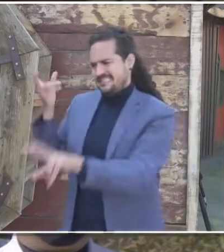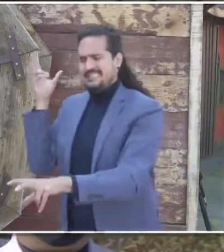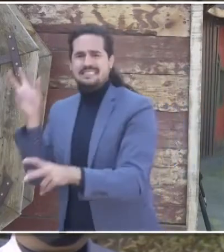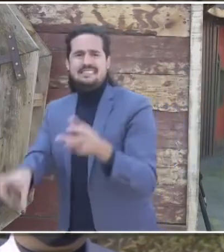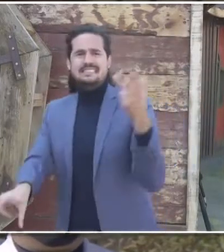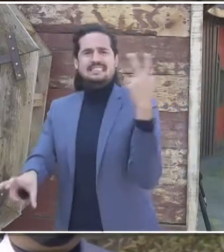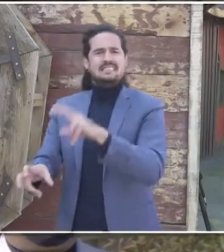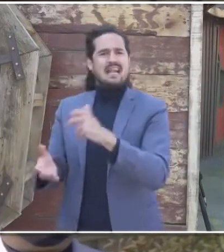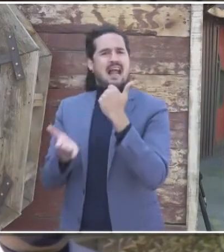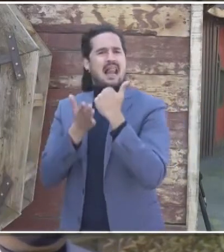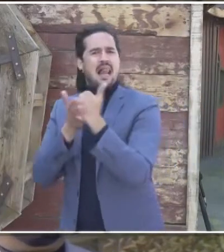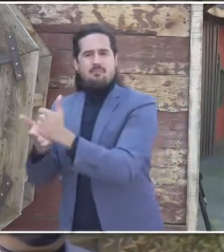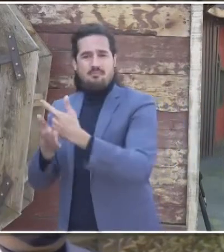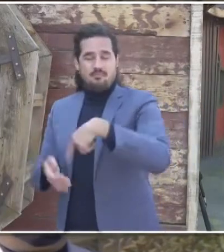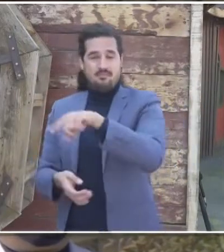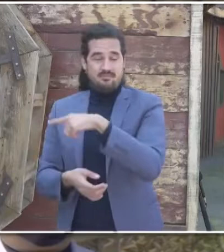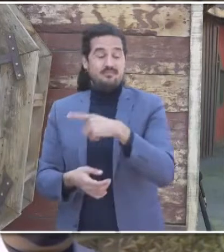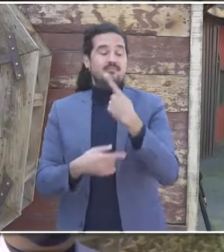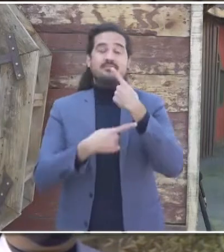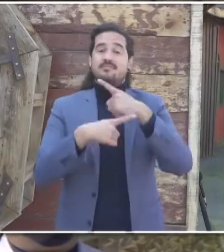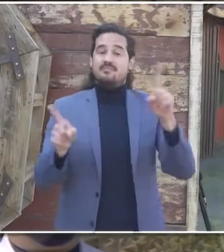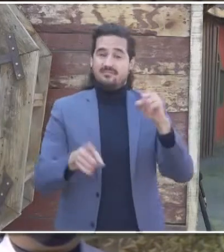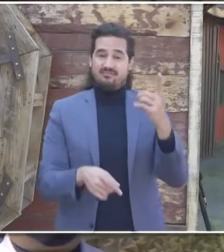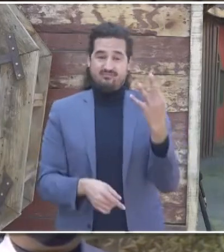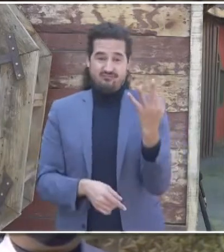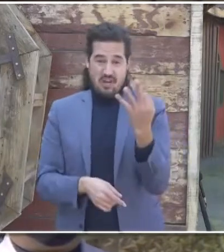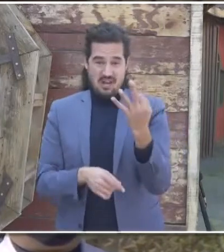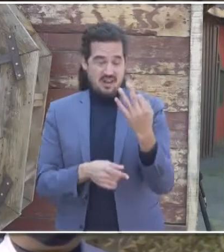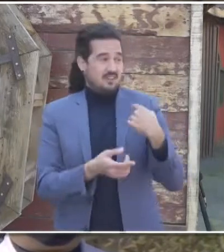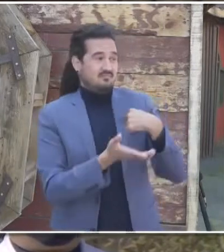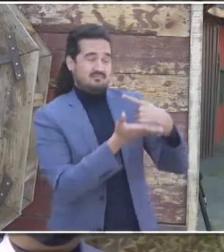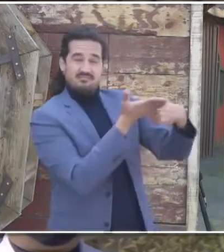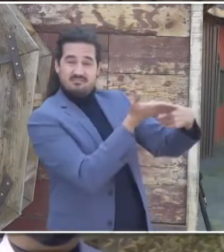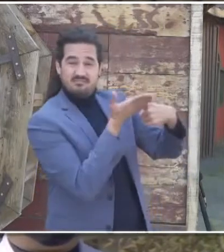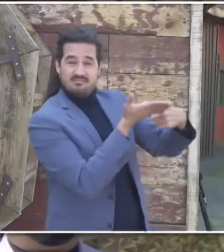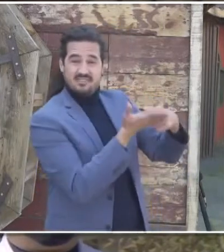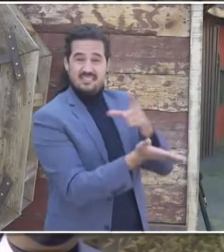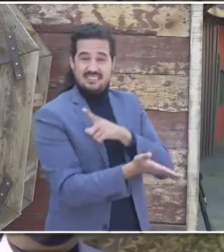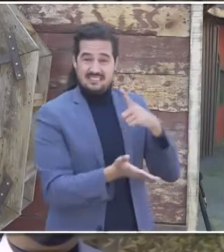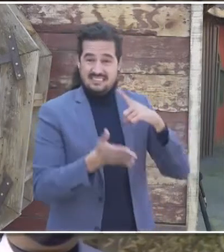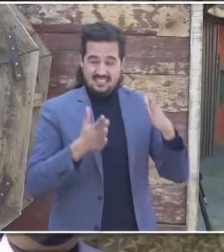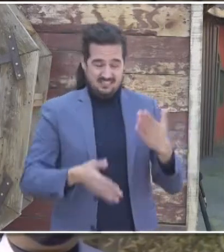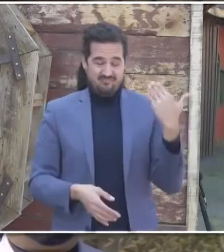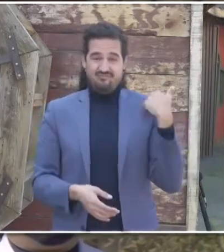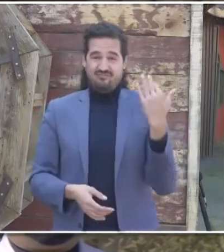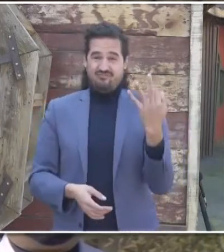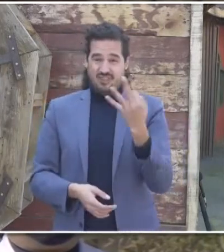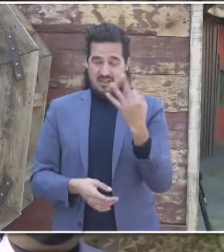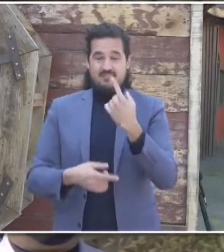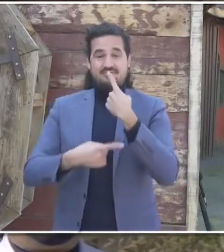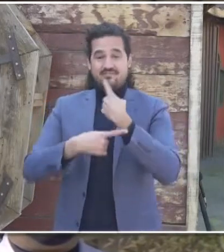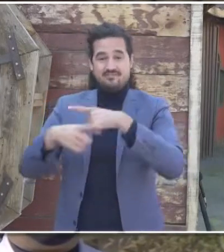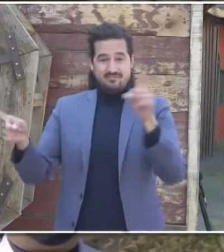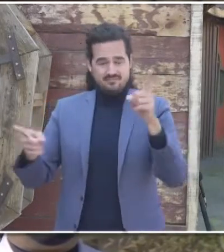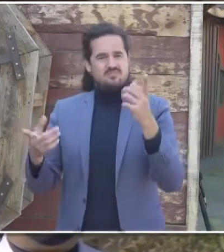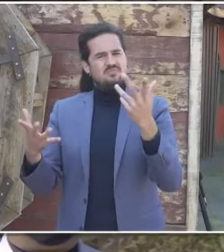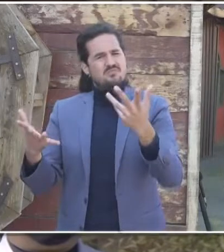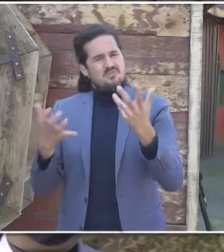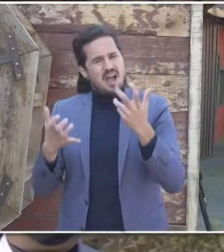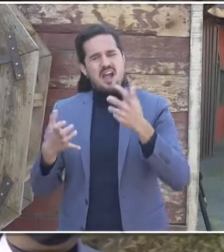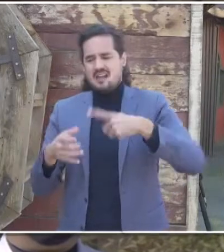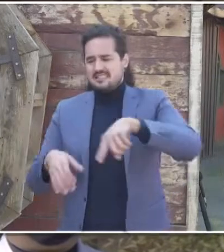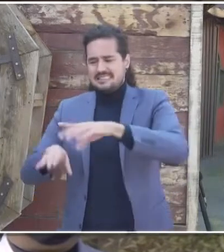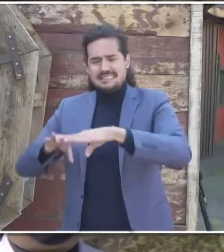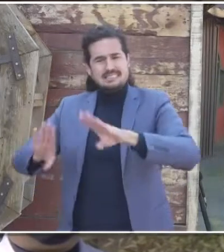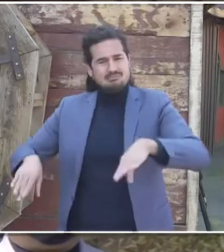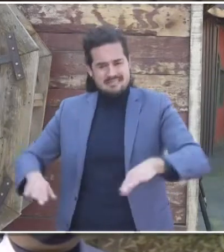as Friday with the legislature that will allow our youngest cohorts to return safely to school, starting with kindergarten